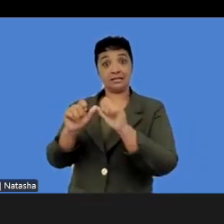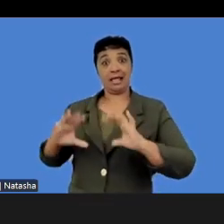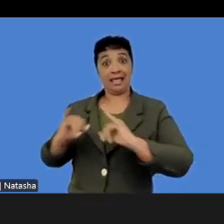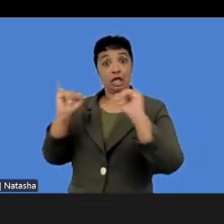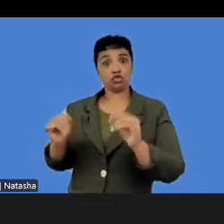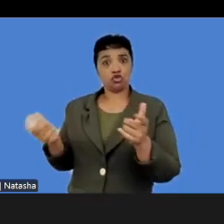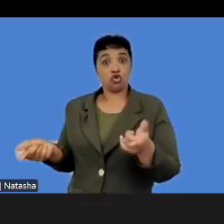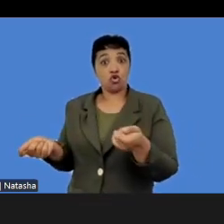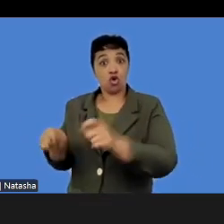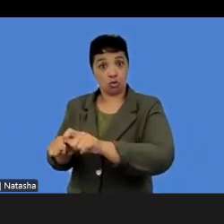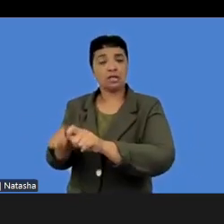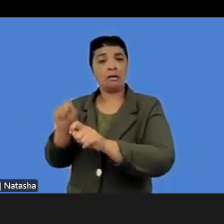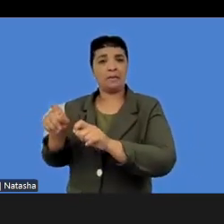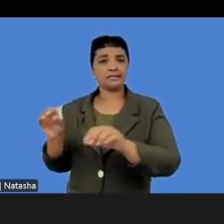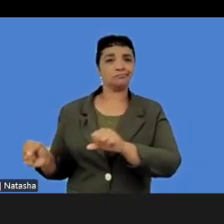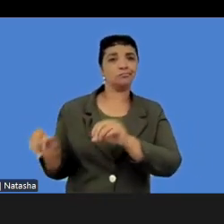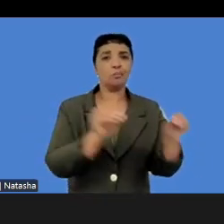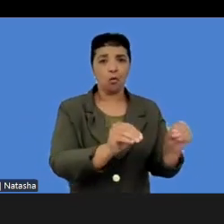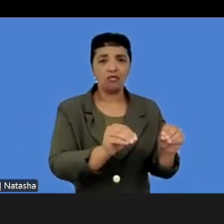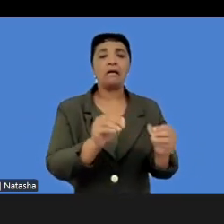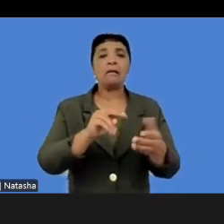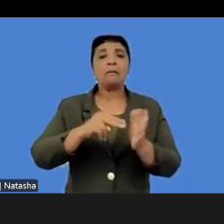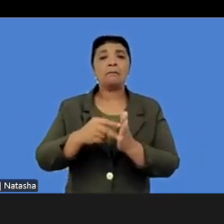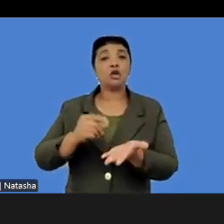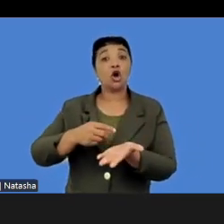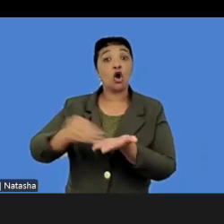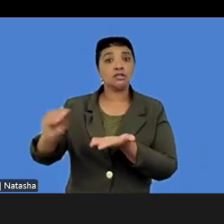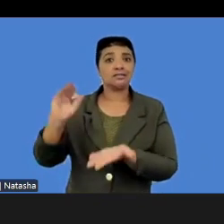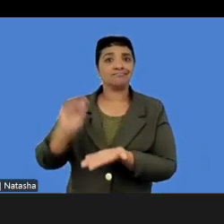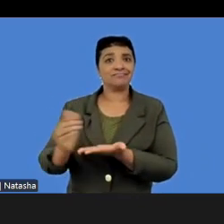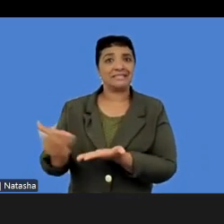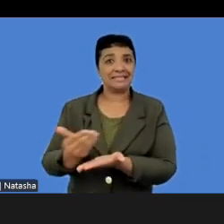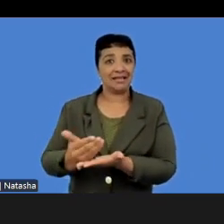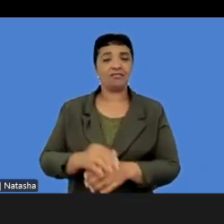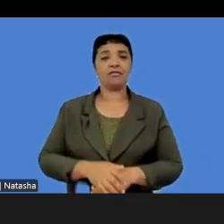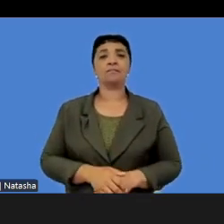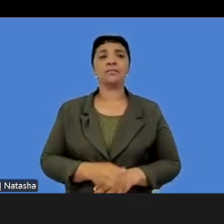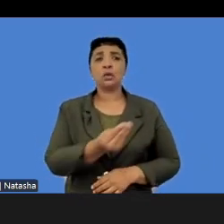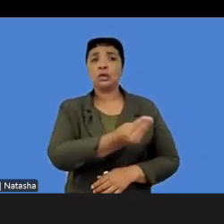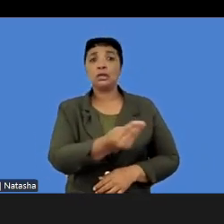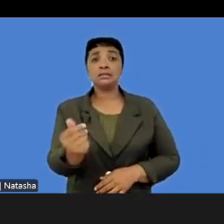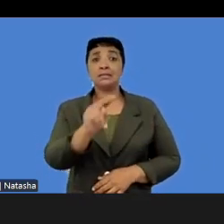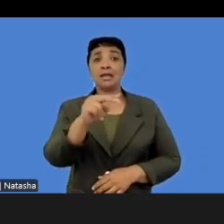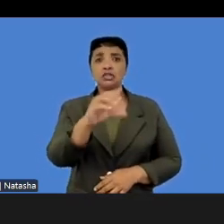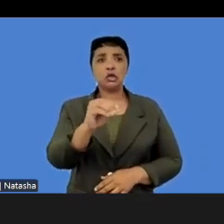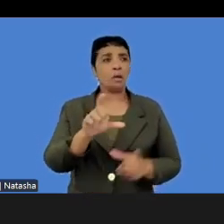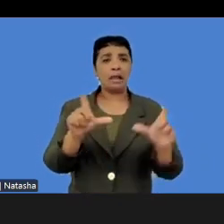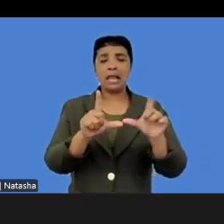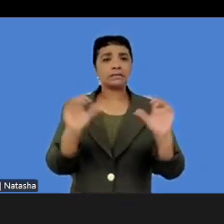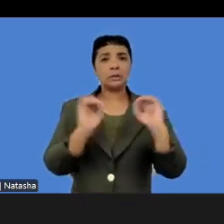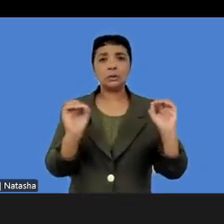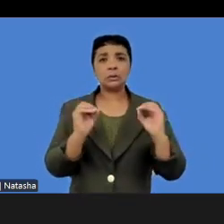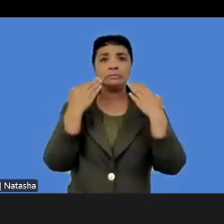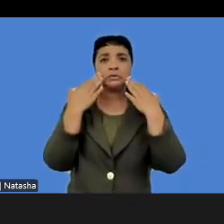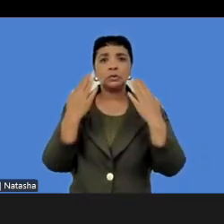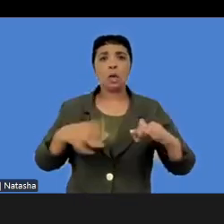save costs. These NGOs were unlicensed, they were ill-equipped, and they